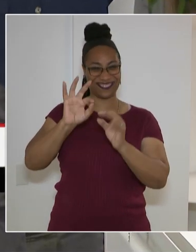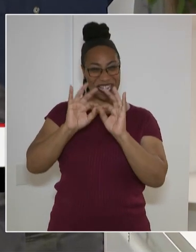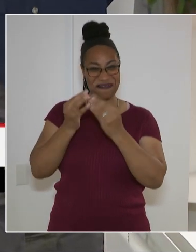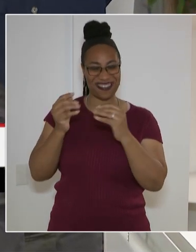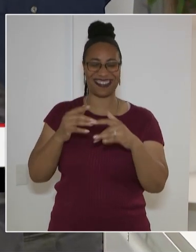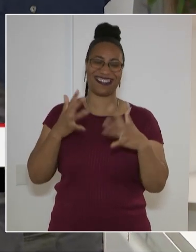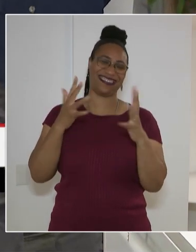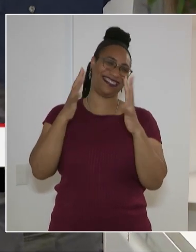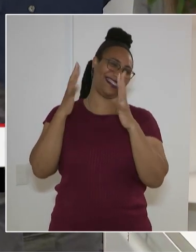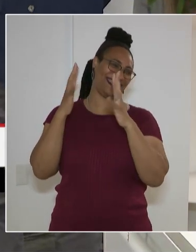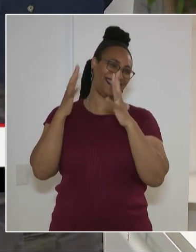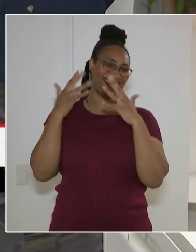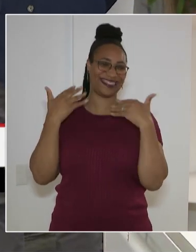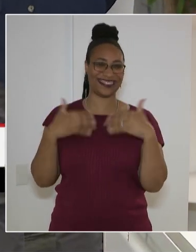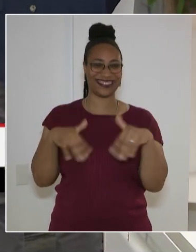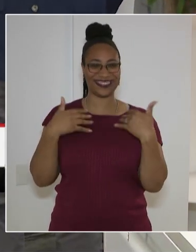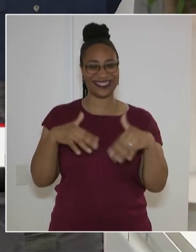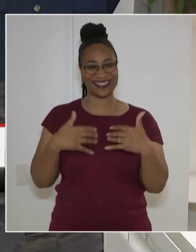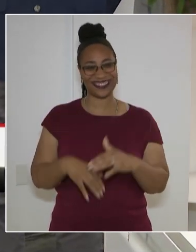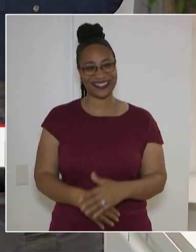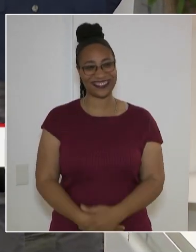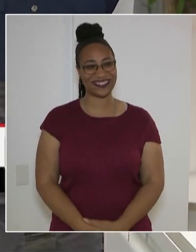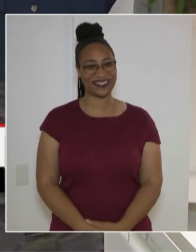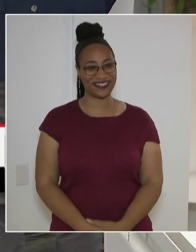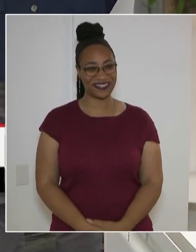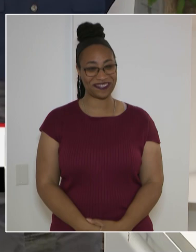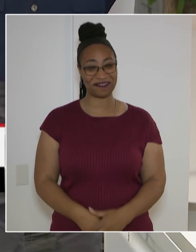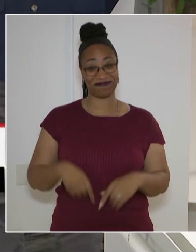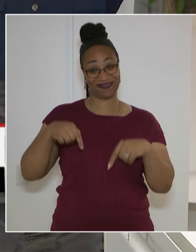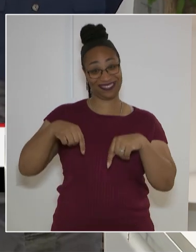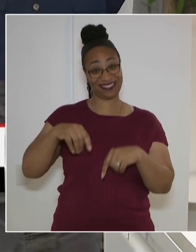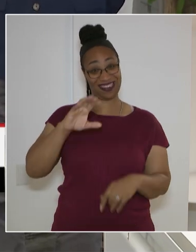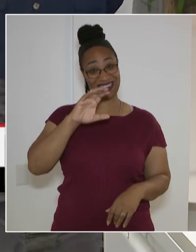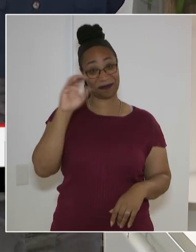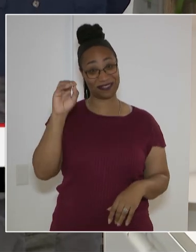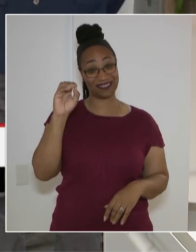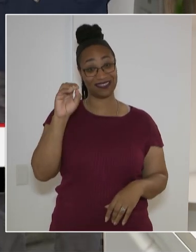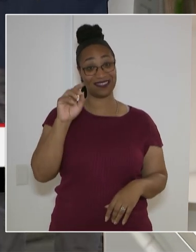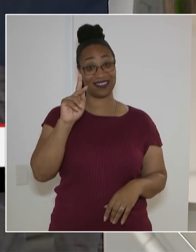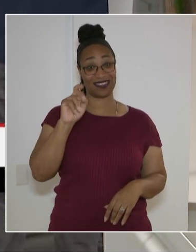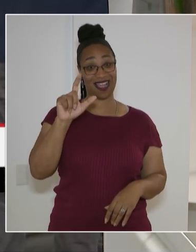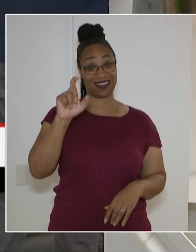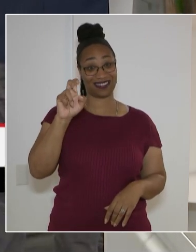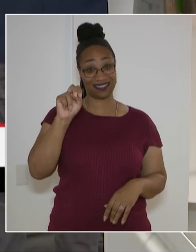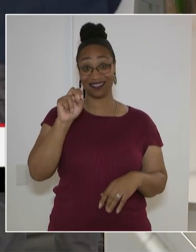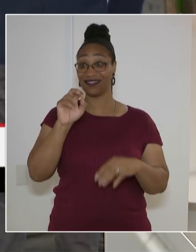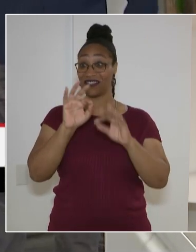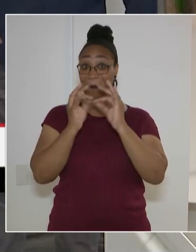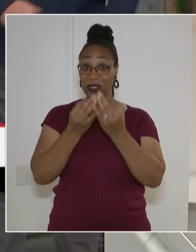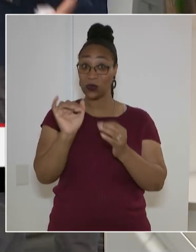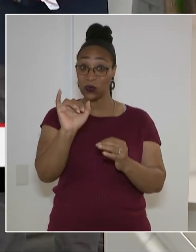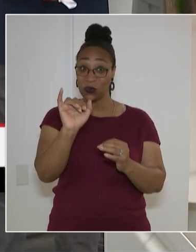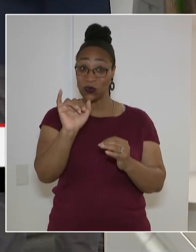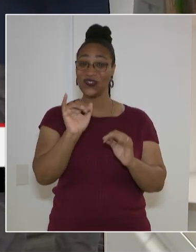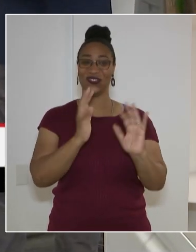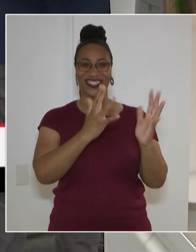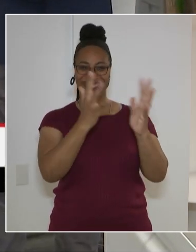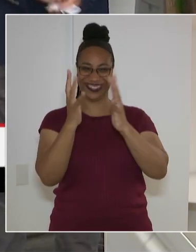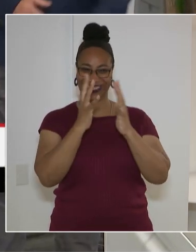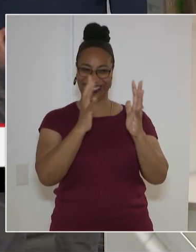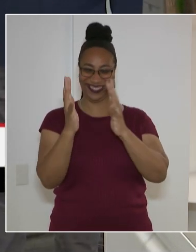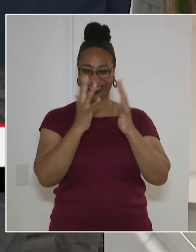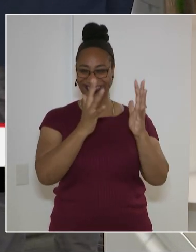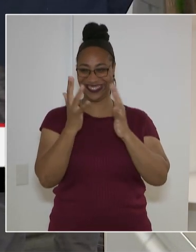I want to give the Kellen family a round of applause and a hearty welcome as well to Washington,